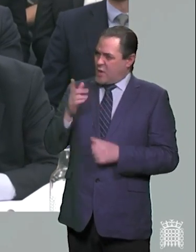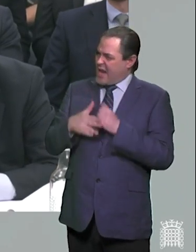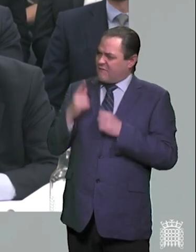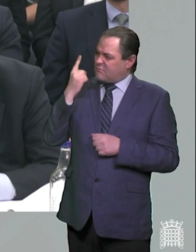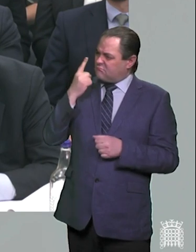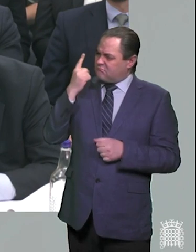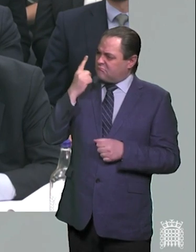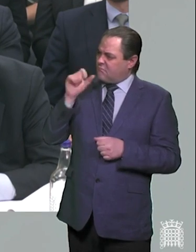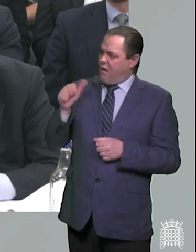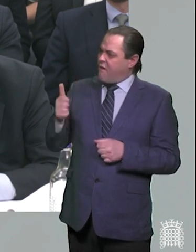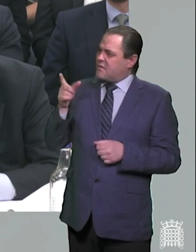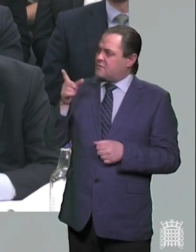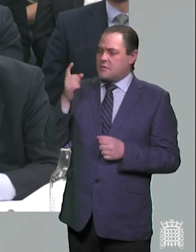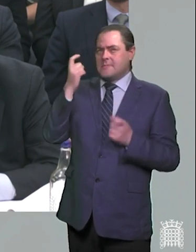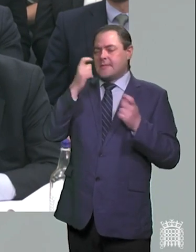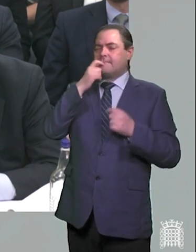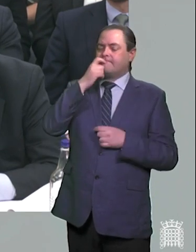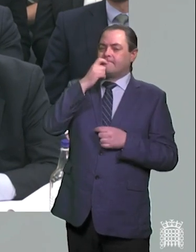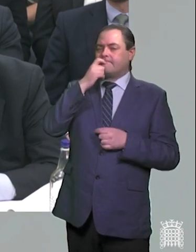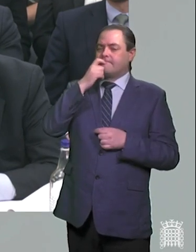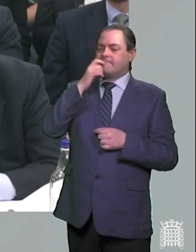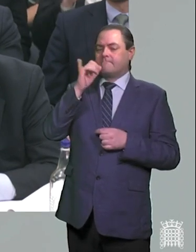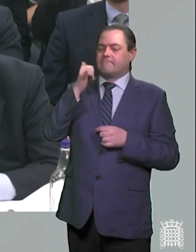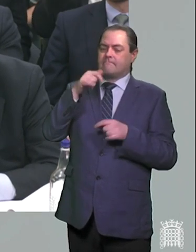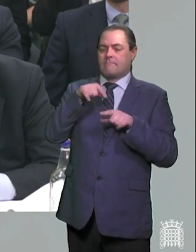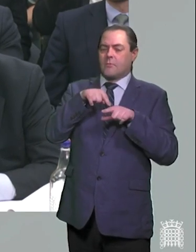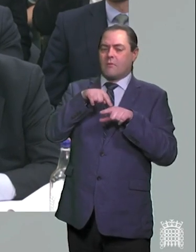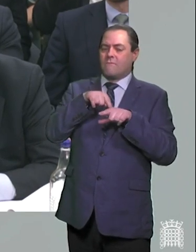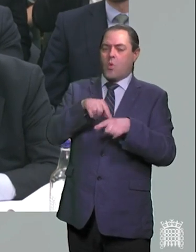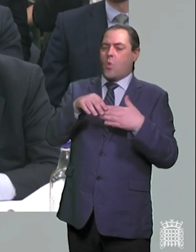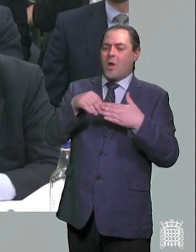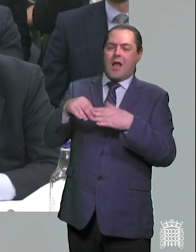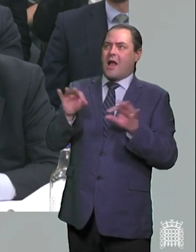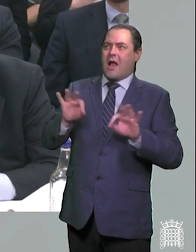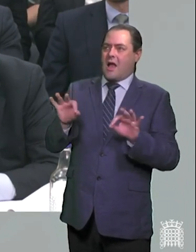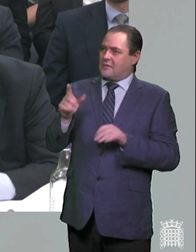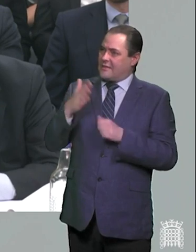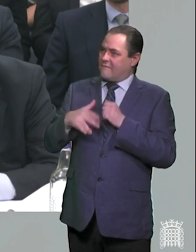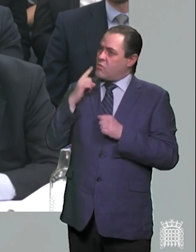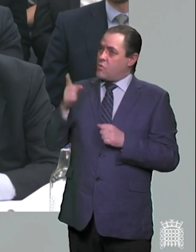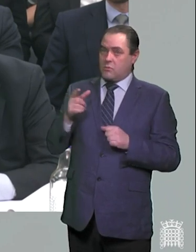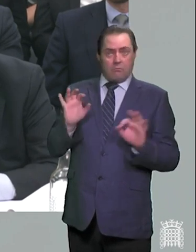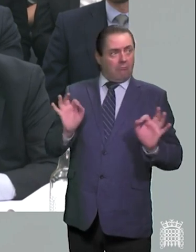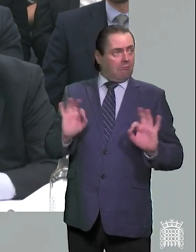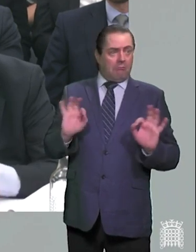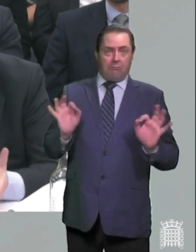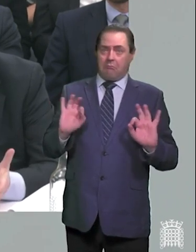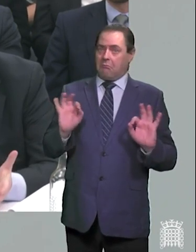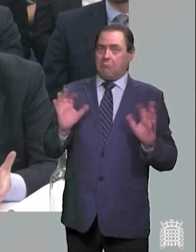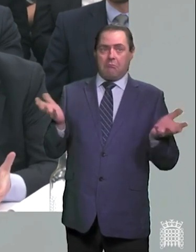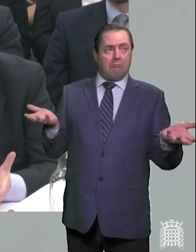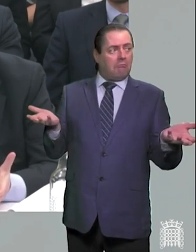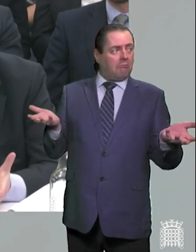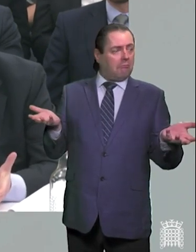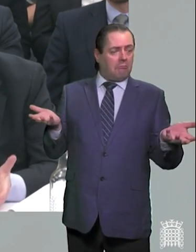on the event afterwards as to whether it was in both rules and guidance before you spoke in the House of Commons? No, I didn't. And